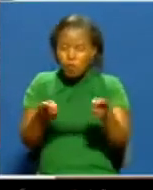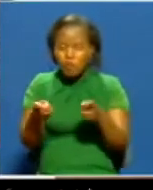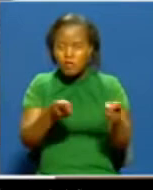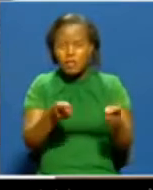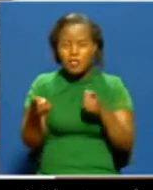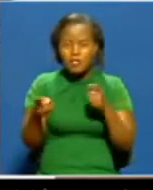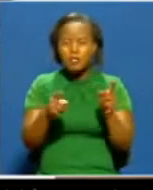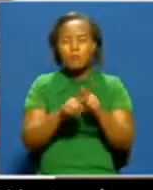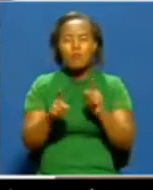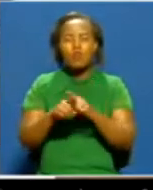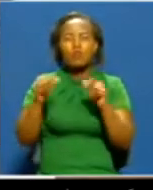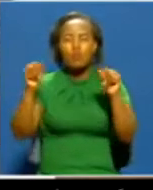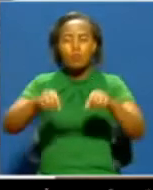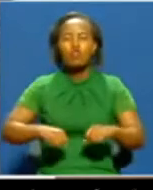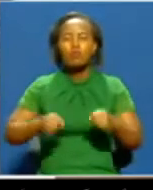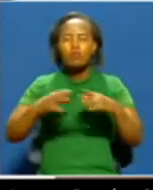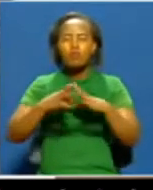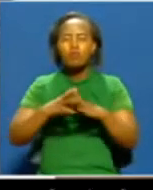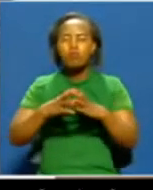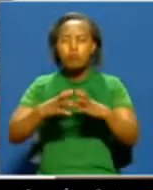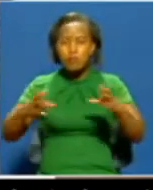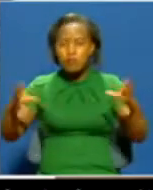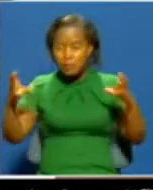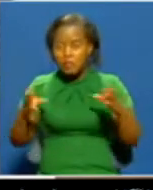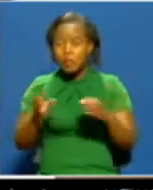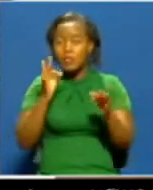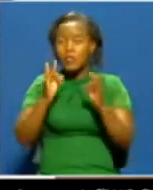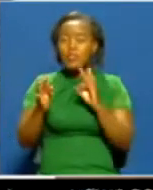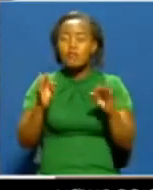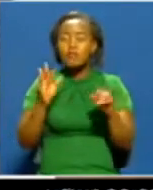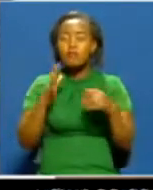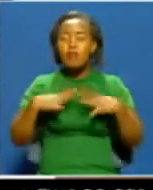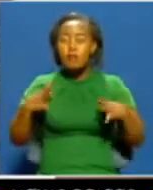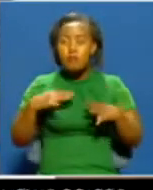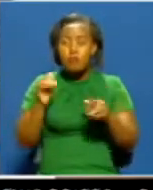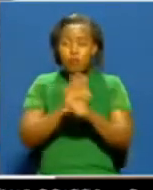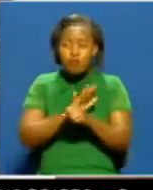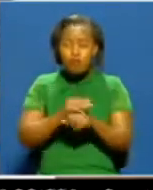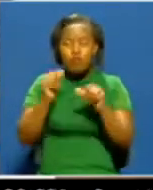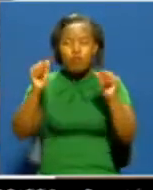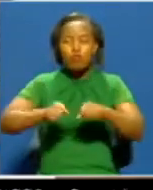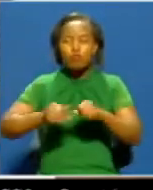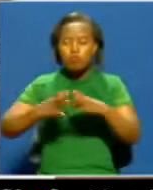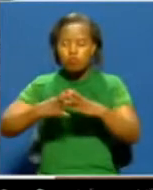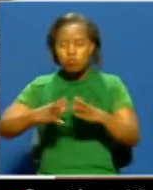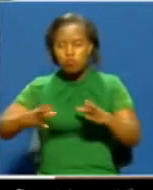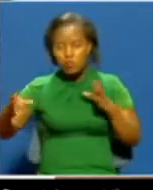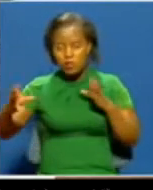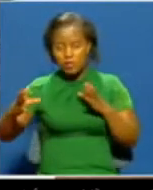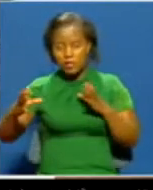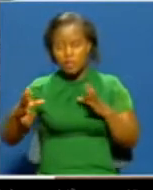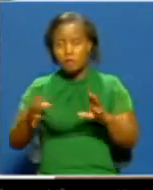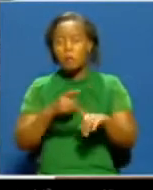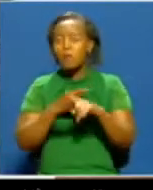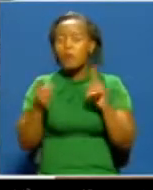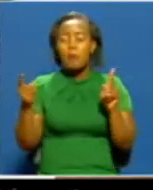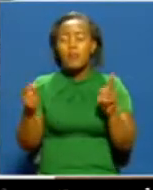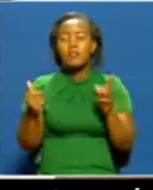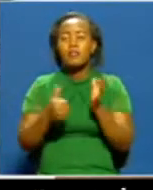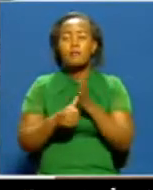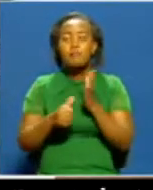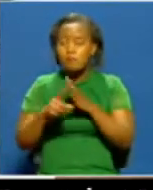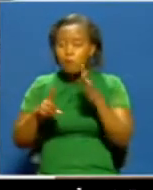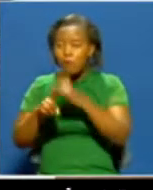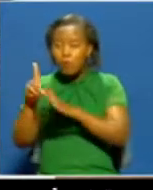to extend it. If the worst comes to the worst, we have got capacity to extend it. But what happens is that people go to